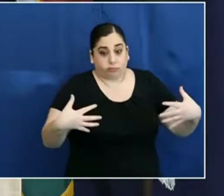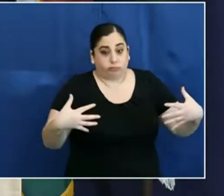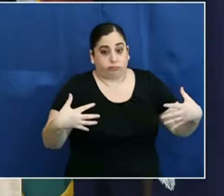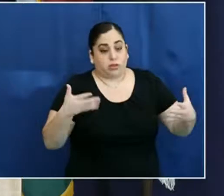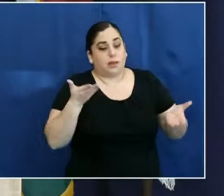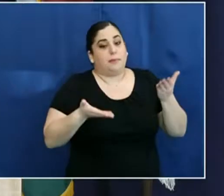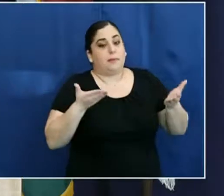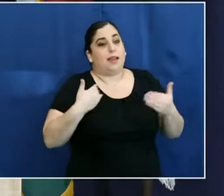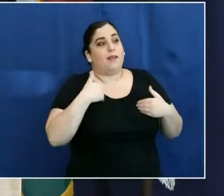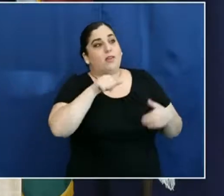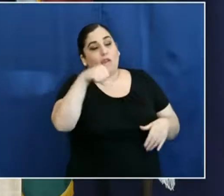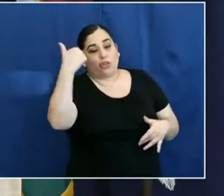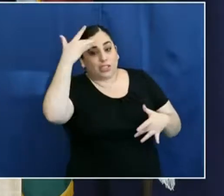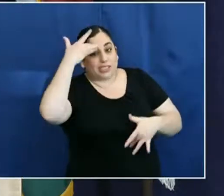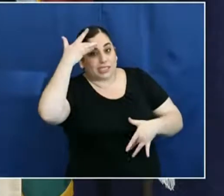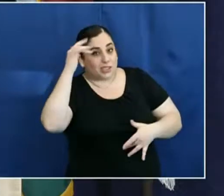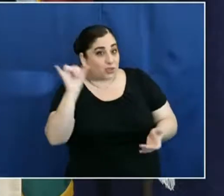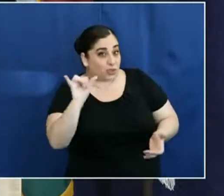them